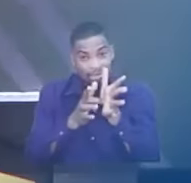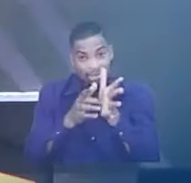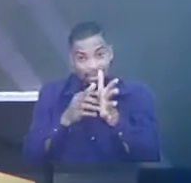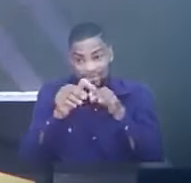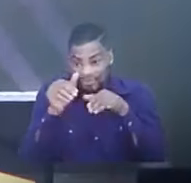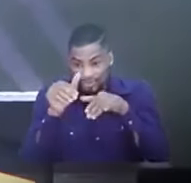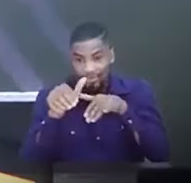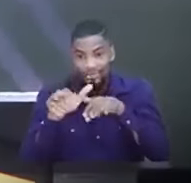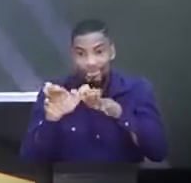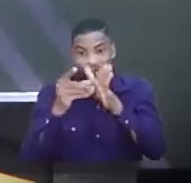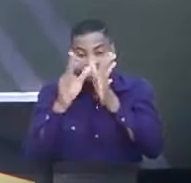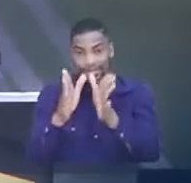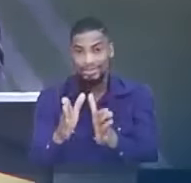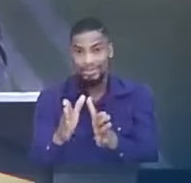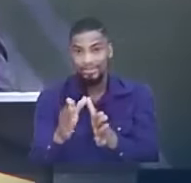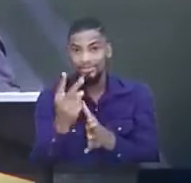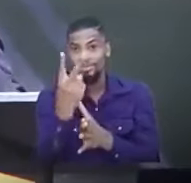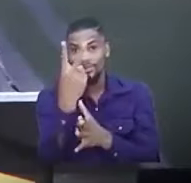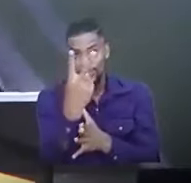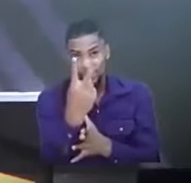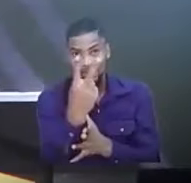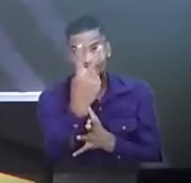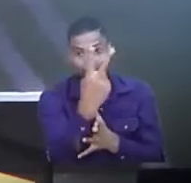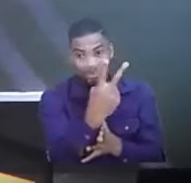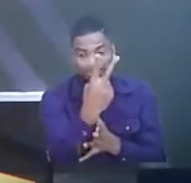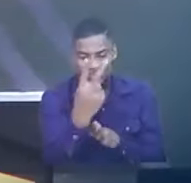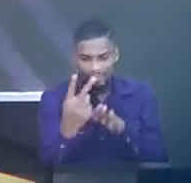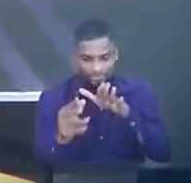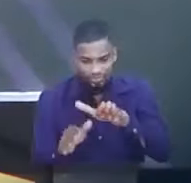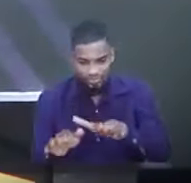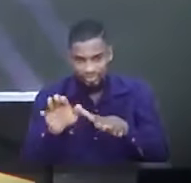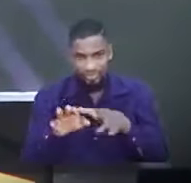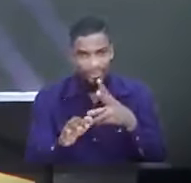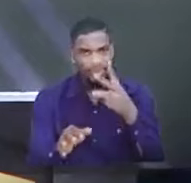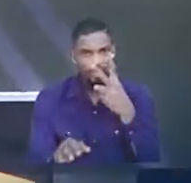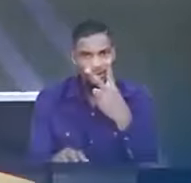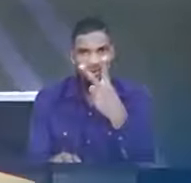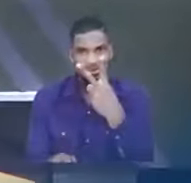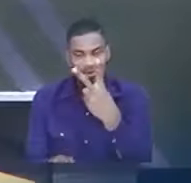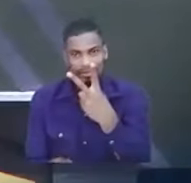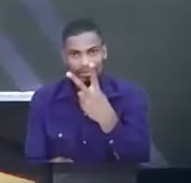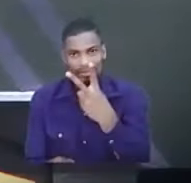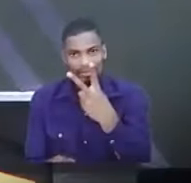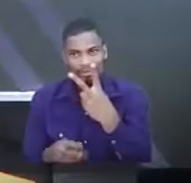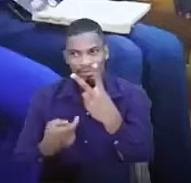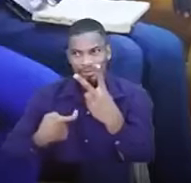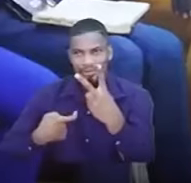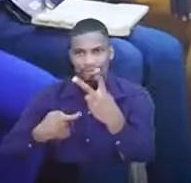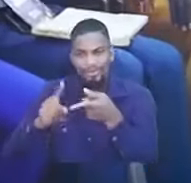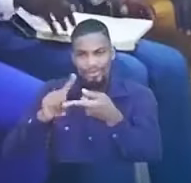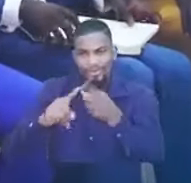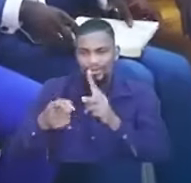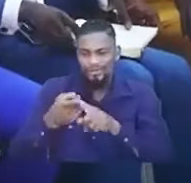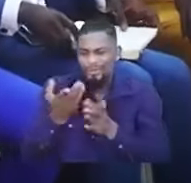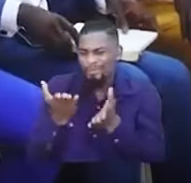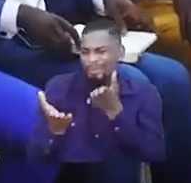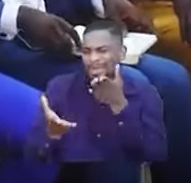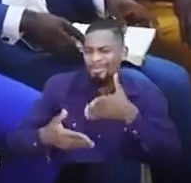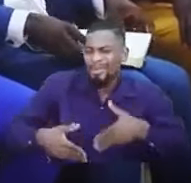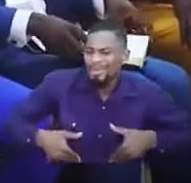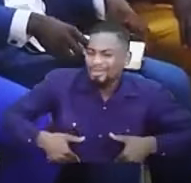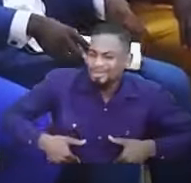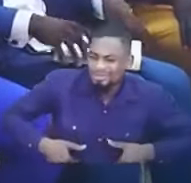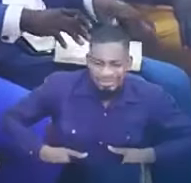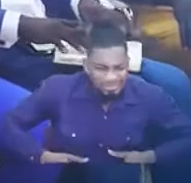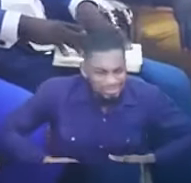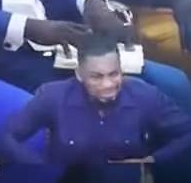We will need a friend. We will need somebody that we can also hold our hands when we are tired, like they did